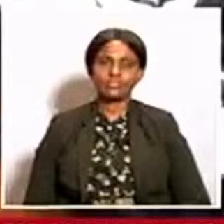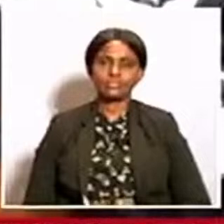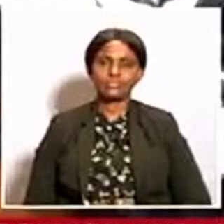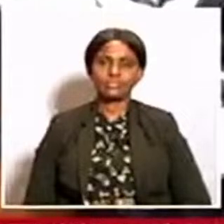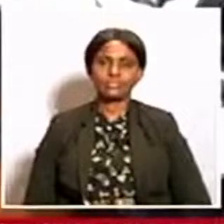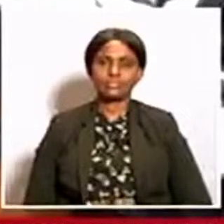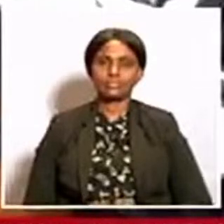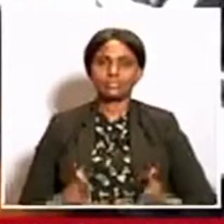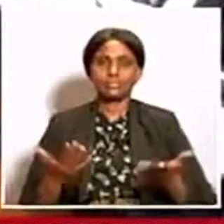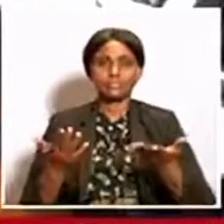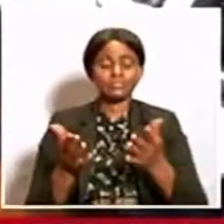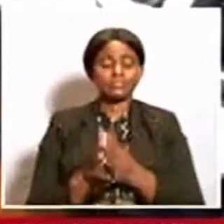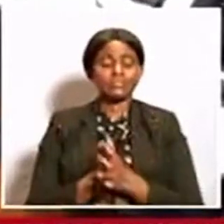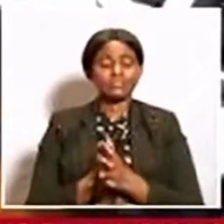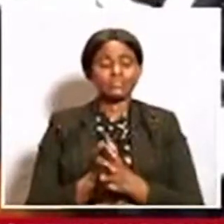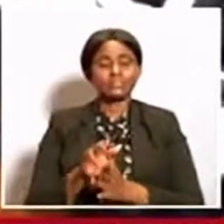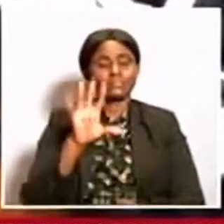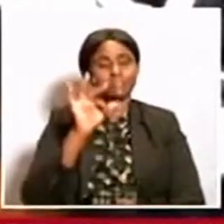19.